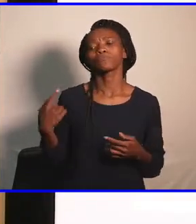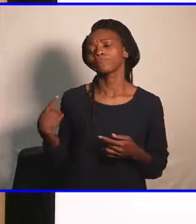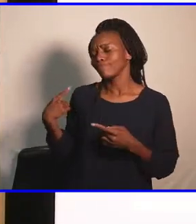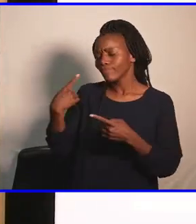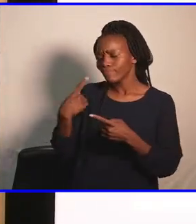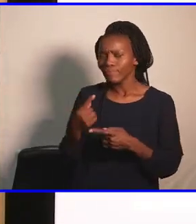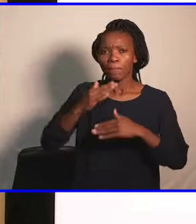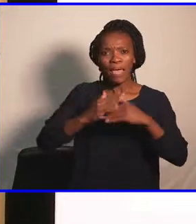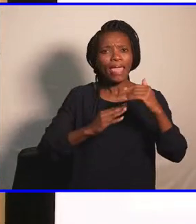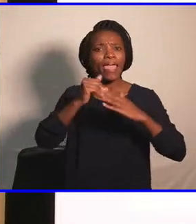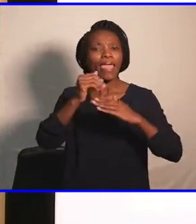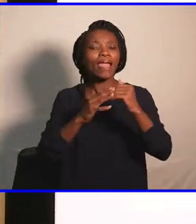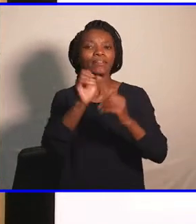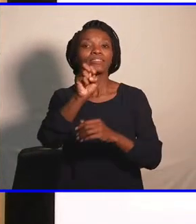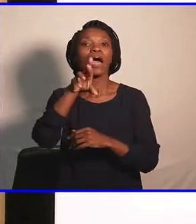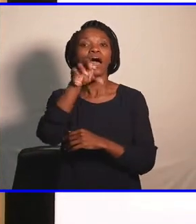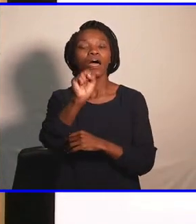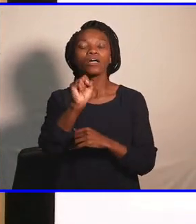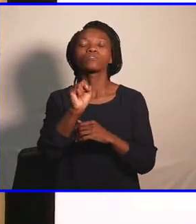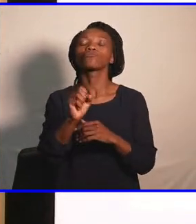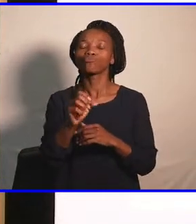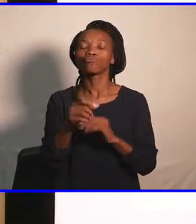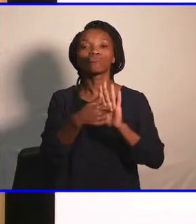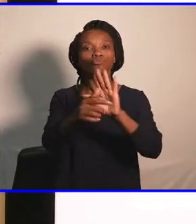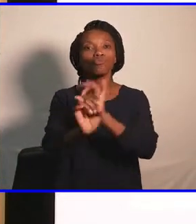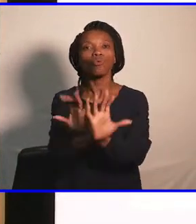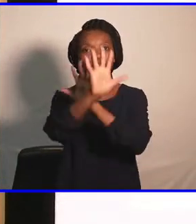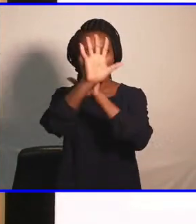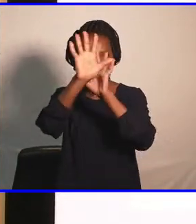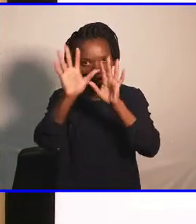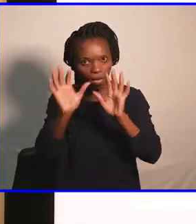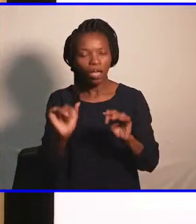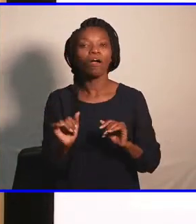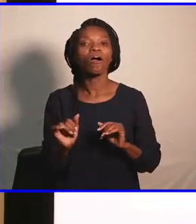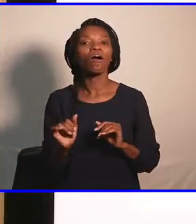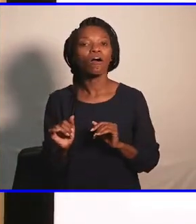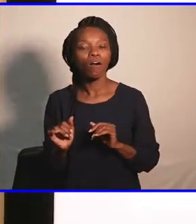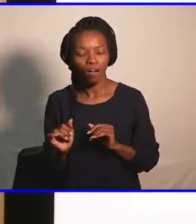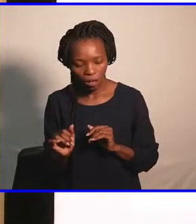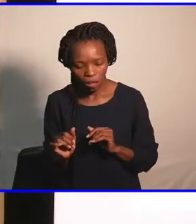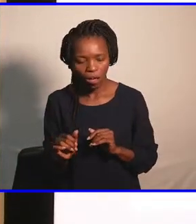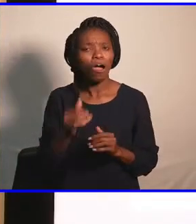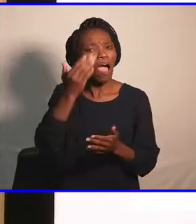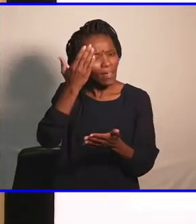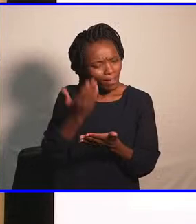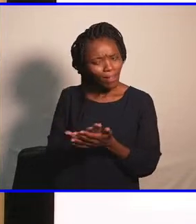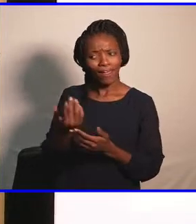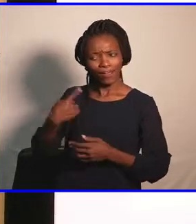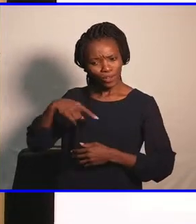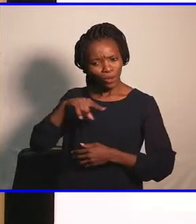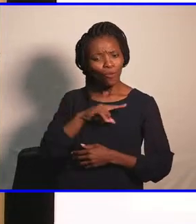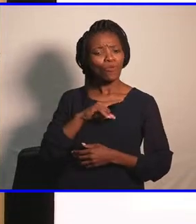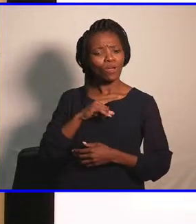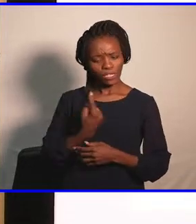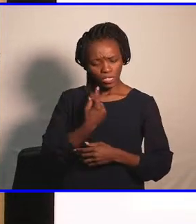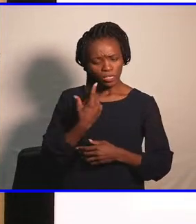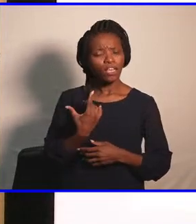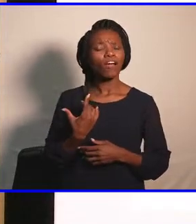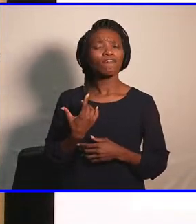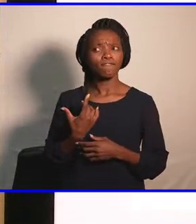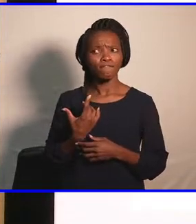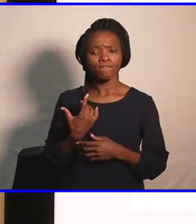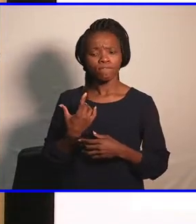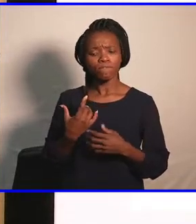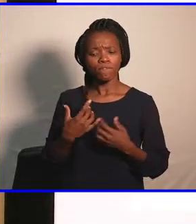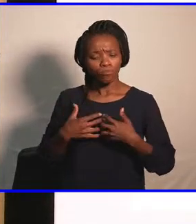SARS is evidence that it is possible to arrest and rebuild ourselves from the deep damage